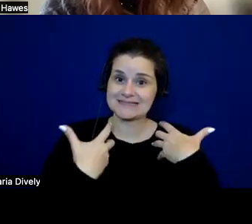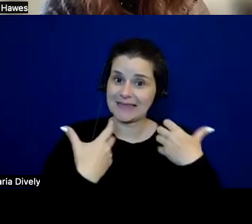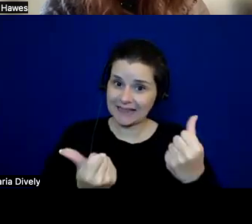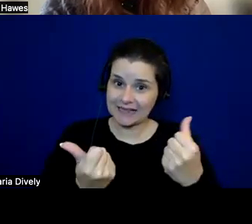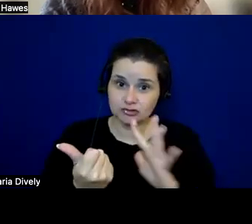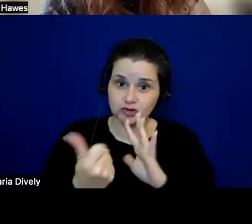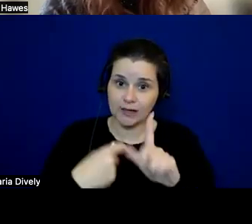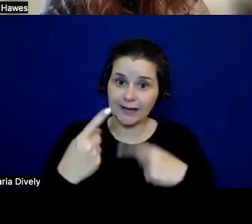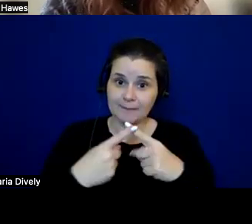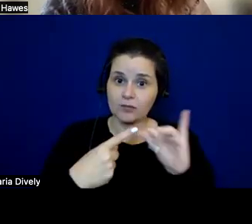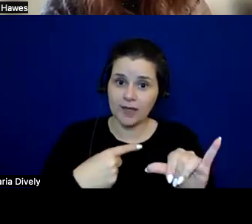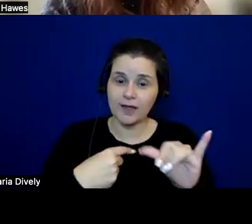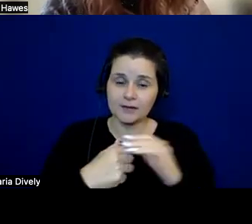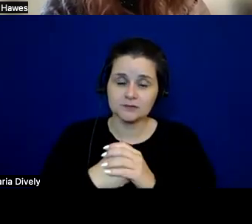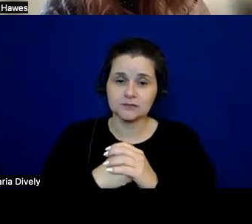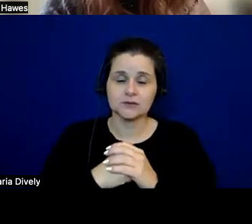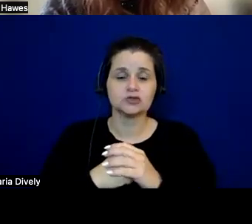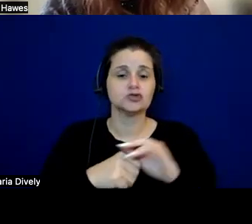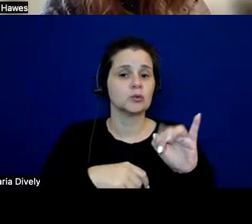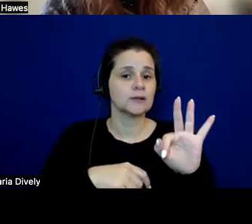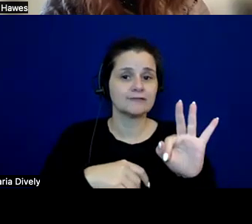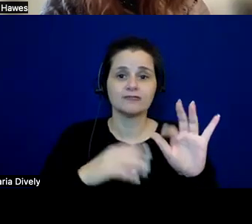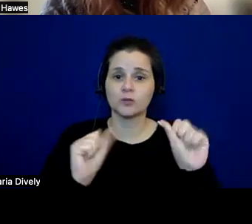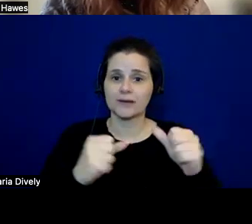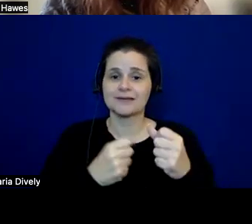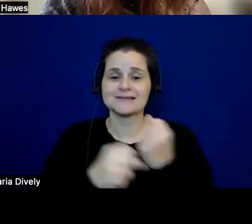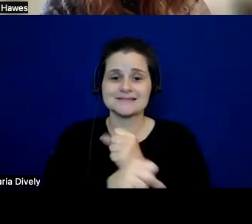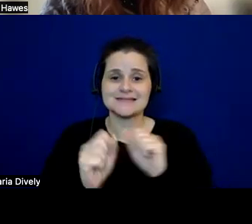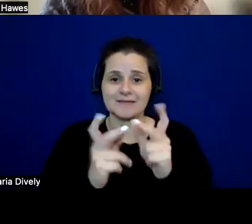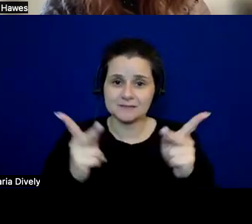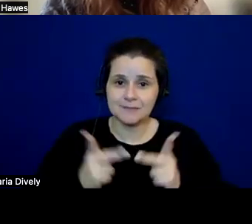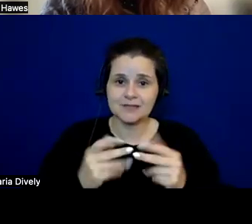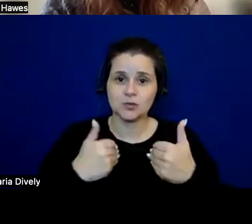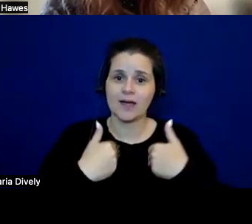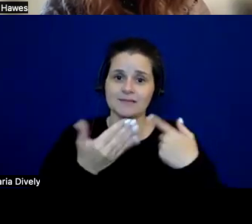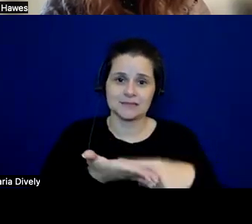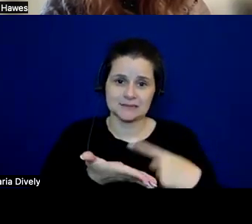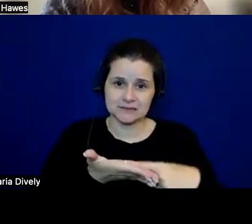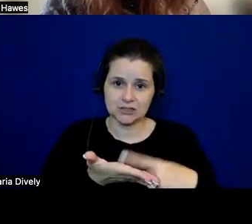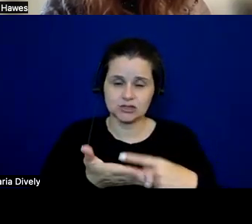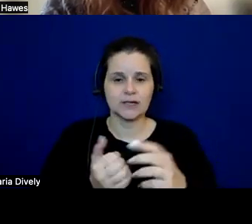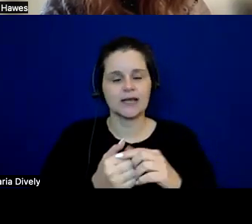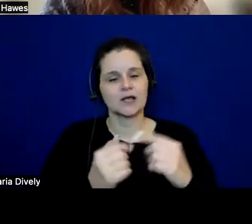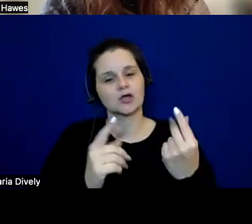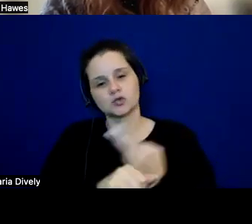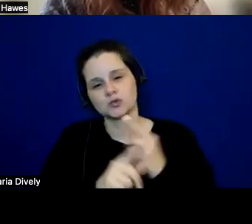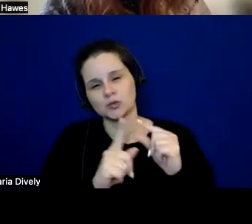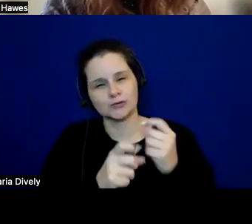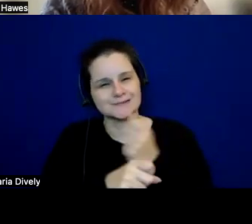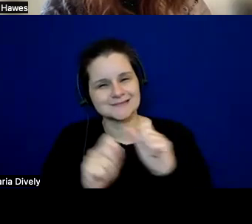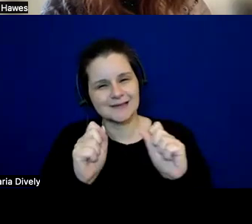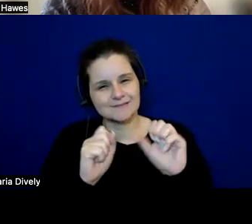it. And that if we can create these safe spaces to have the conversations, and I use the word safe space